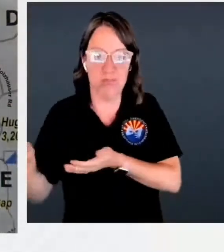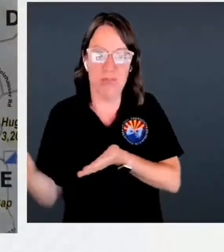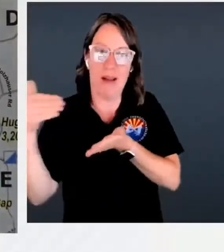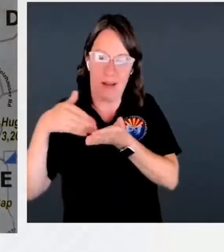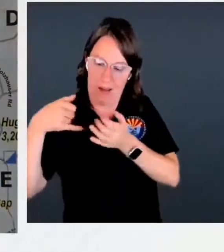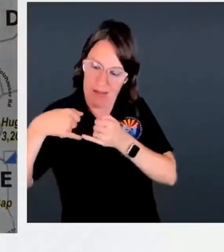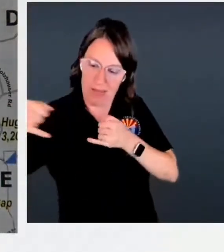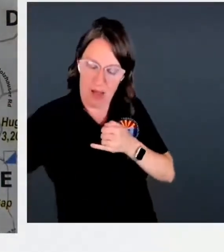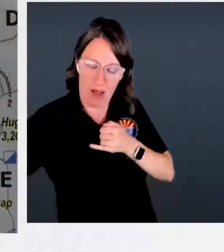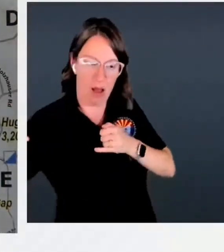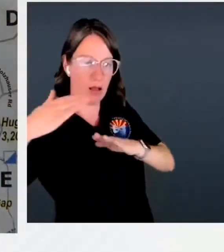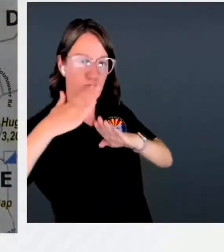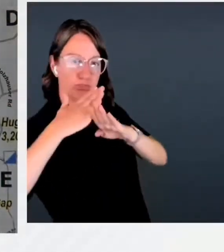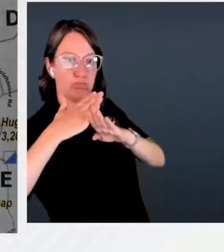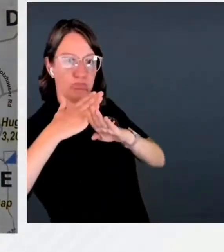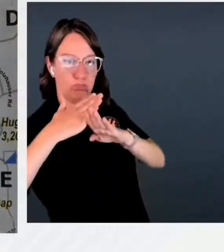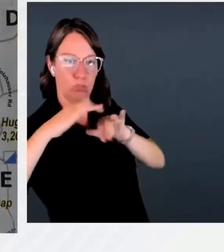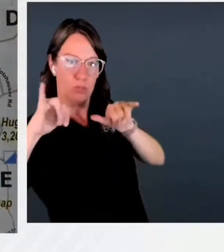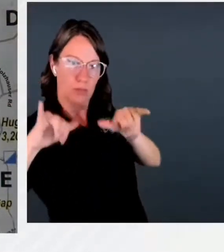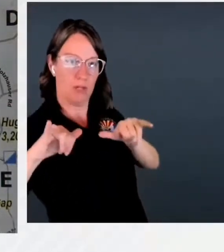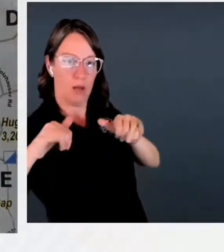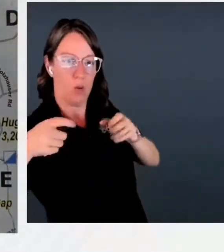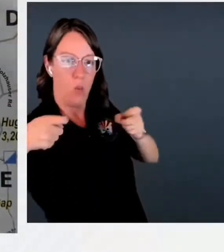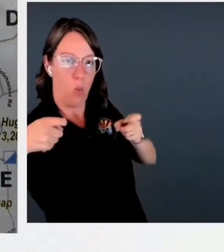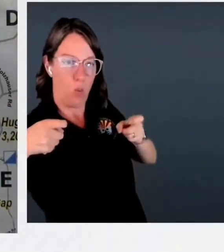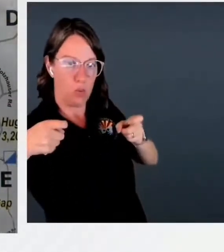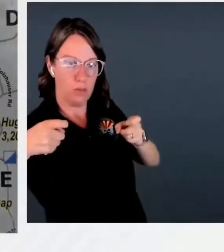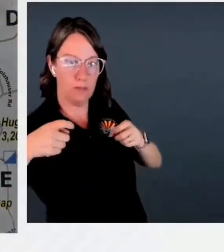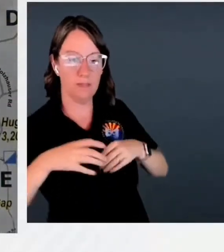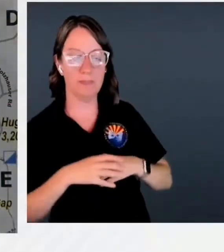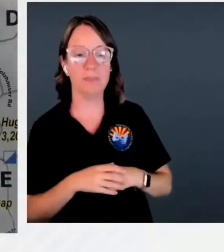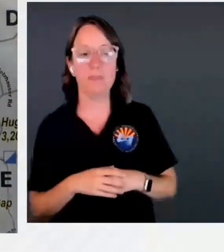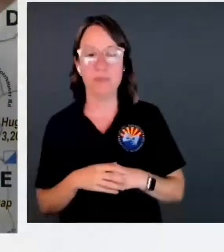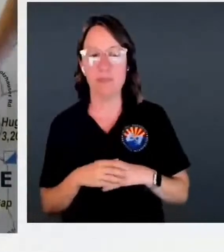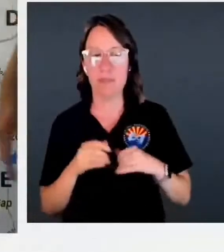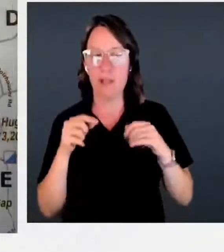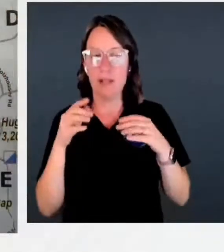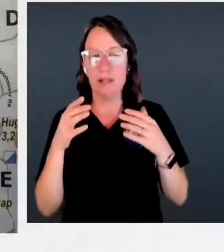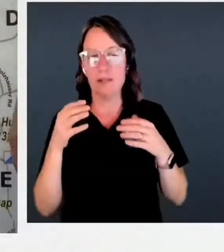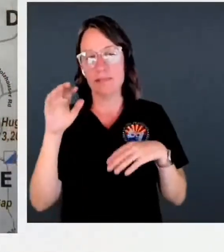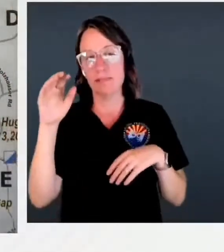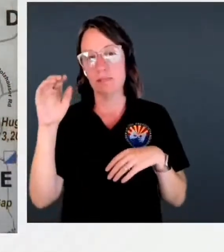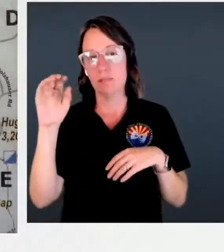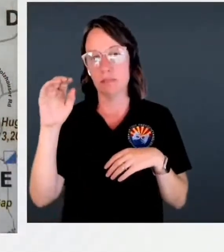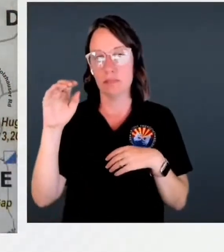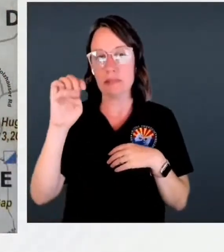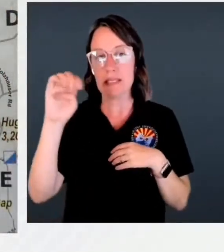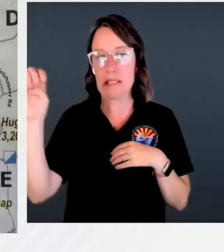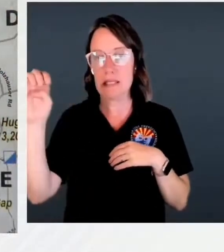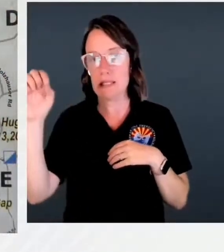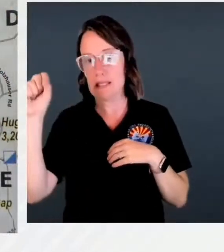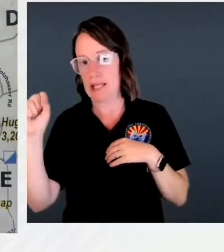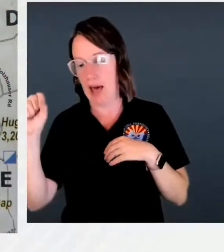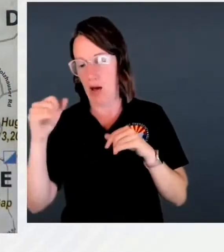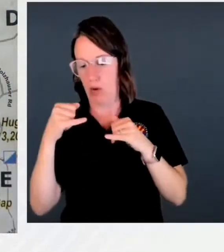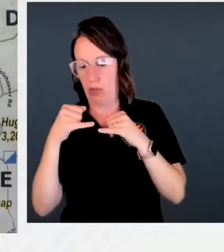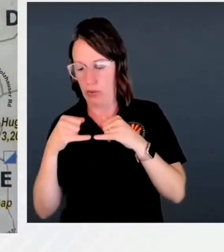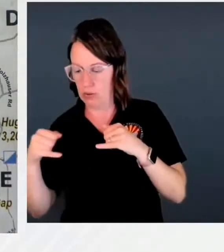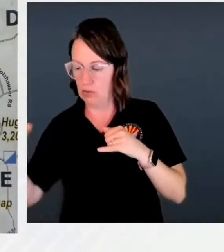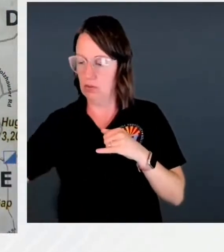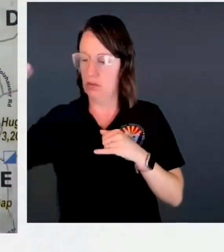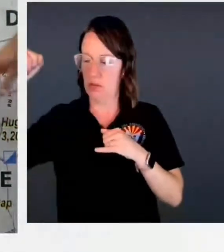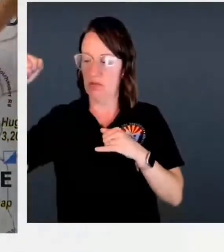have line around this portion of the fire, as well as it's holding in the lower Patterson Road area up toward the end of the